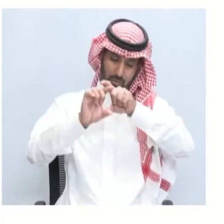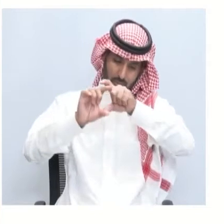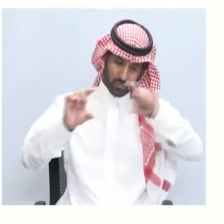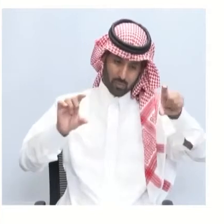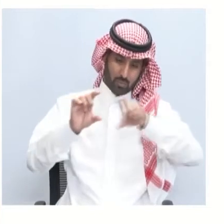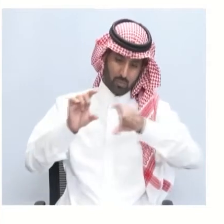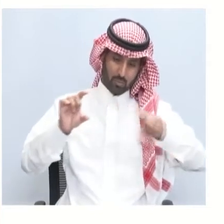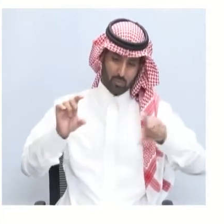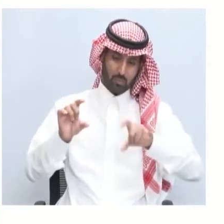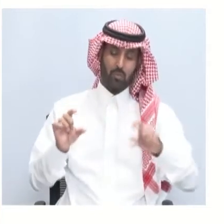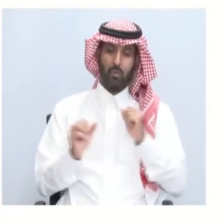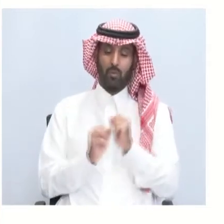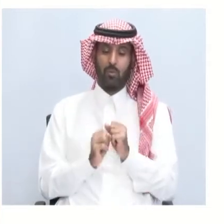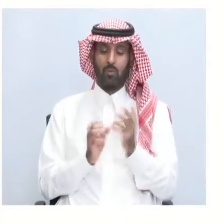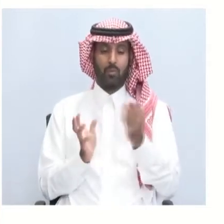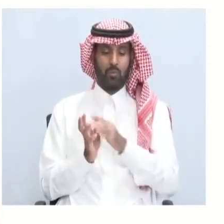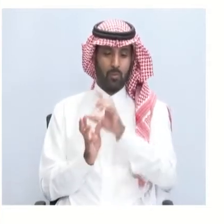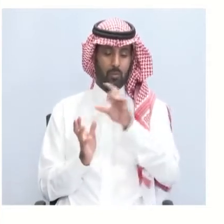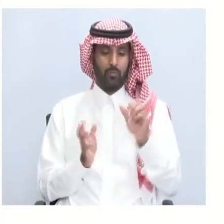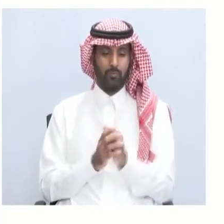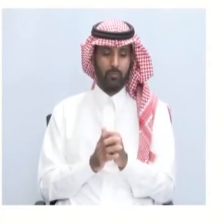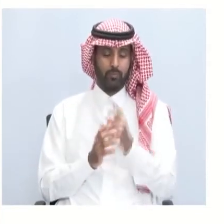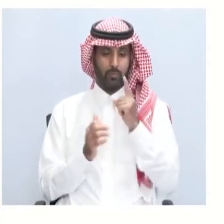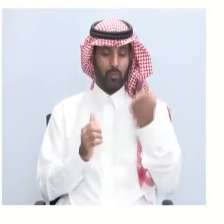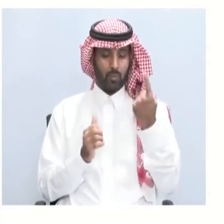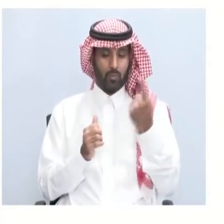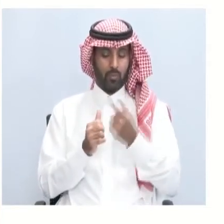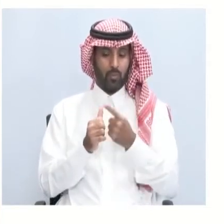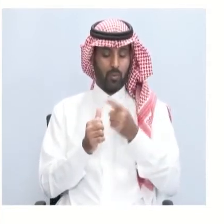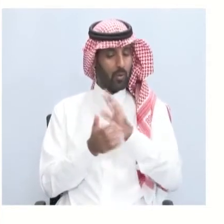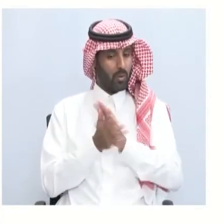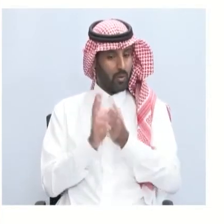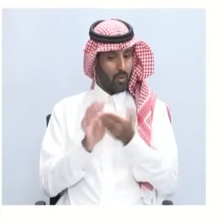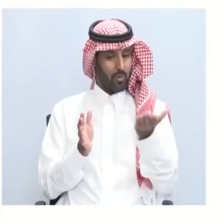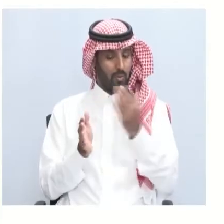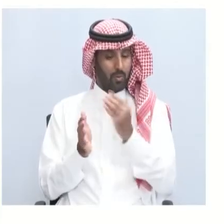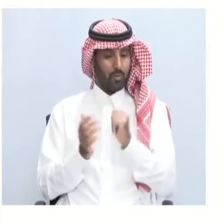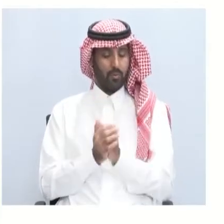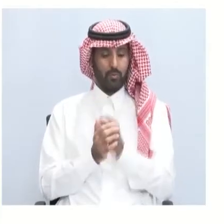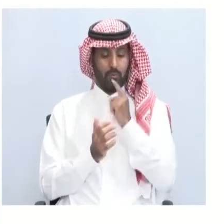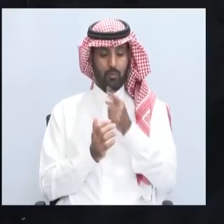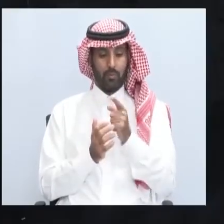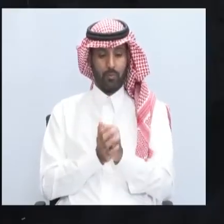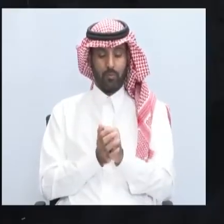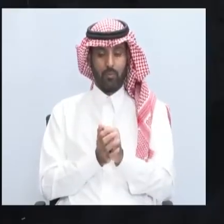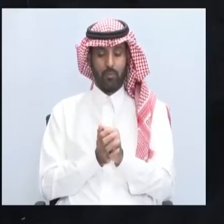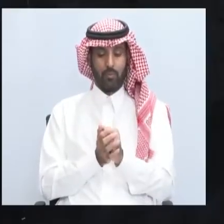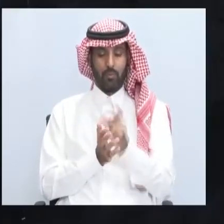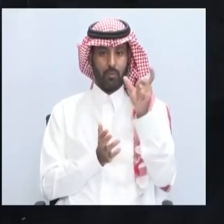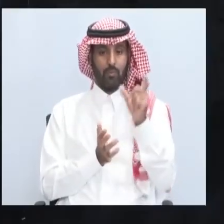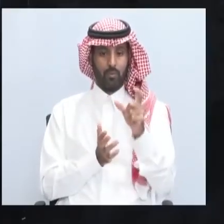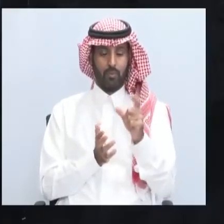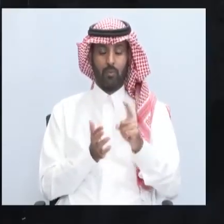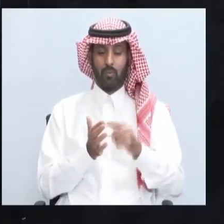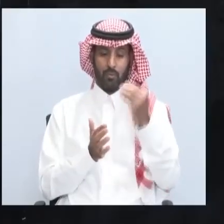words. Unscramble these words. The first one is already done for you. So we have some words, and